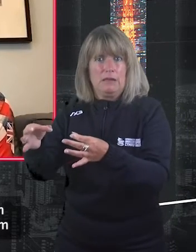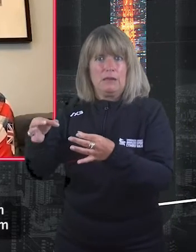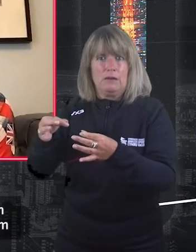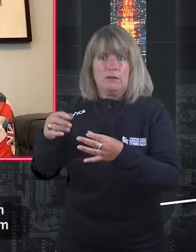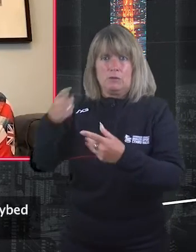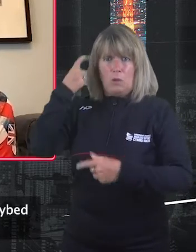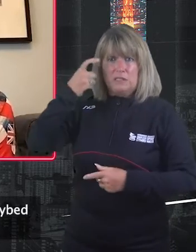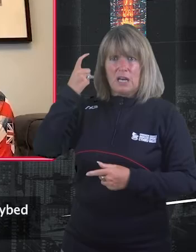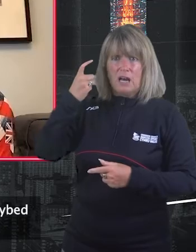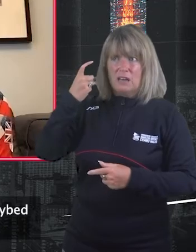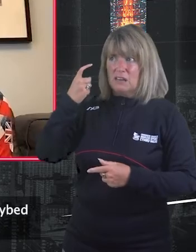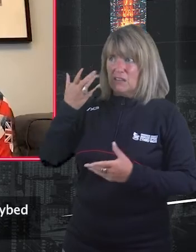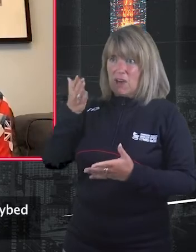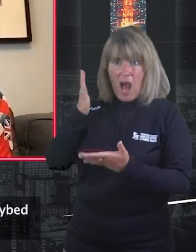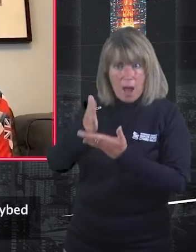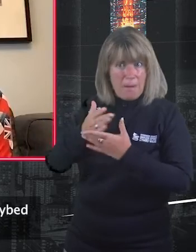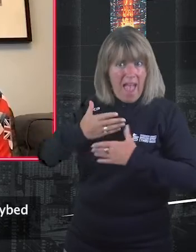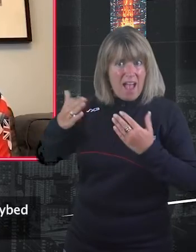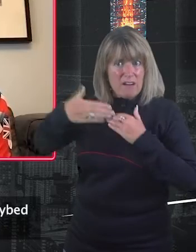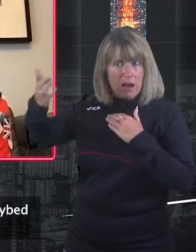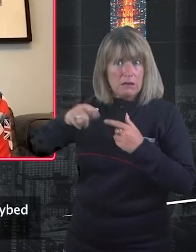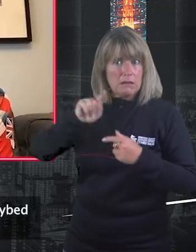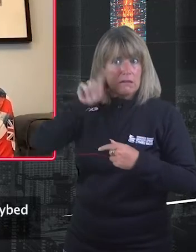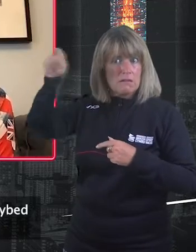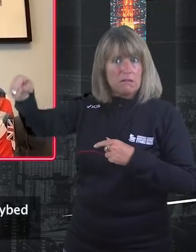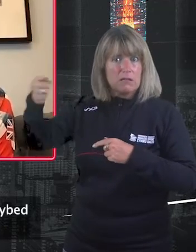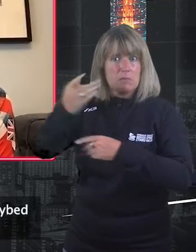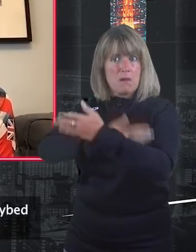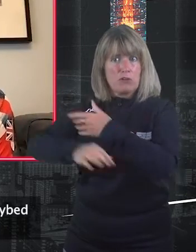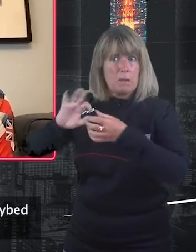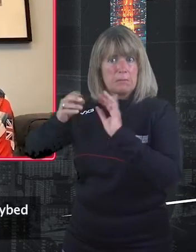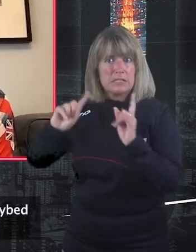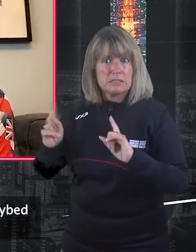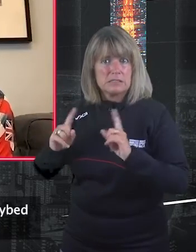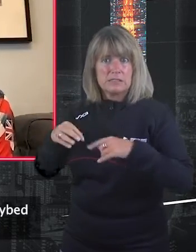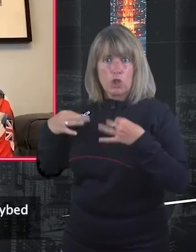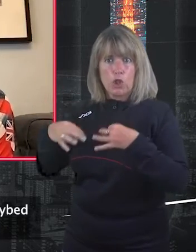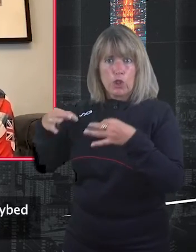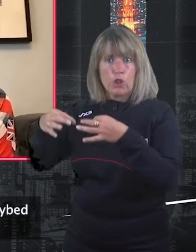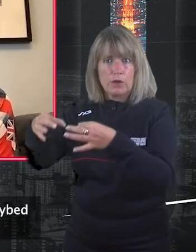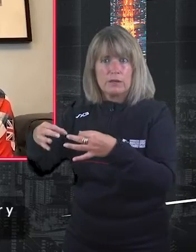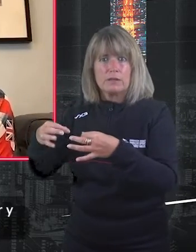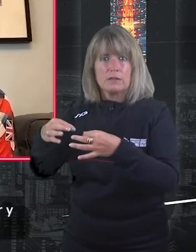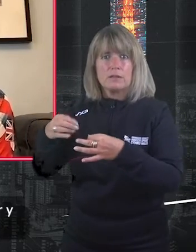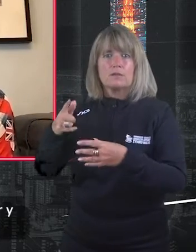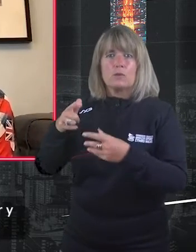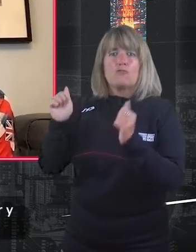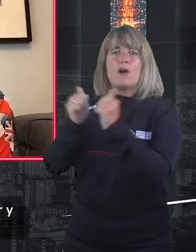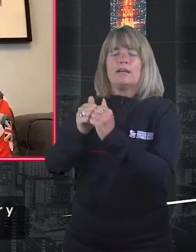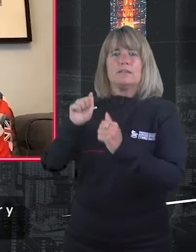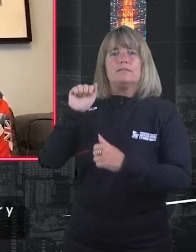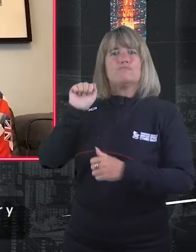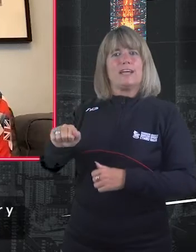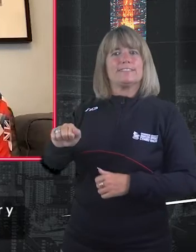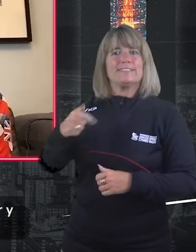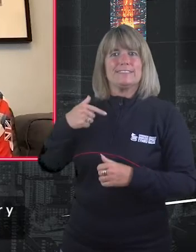year when we found out that it had been postponed, you did start to wonder if it was ever actually going to happen. So you know, I think that was